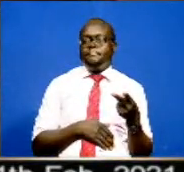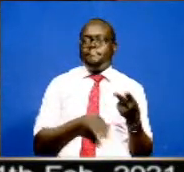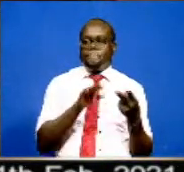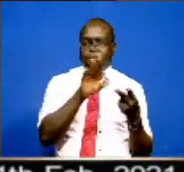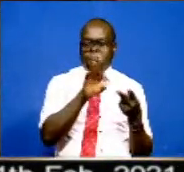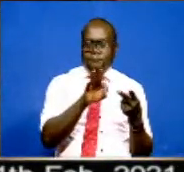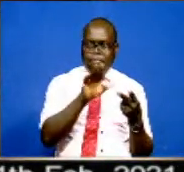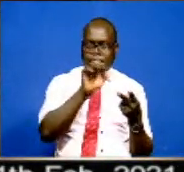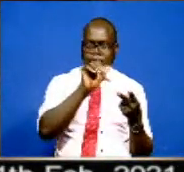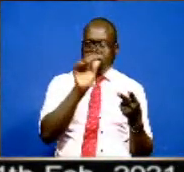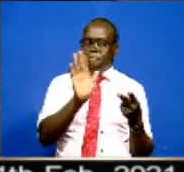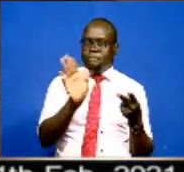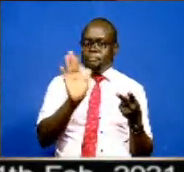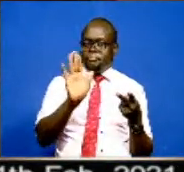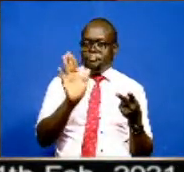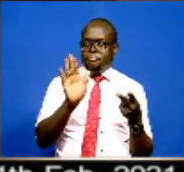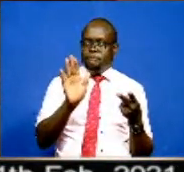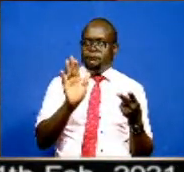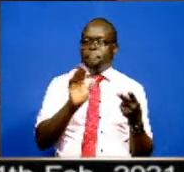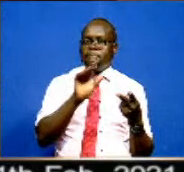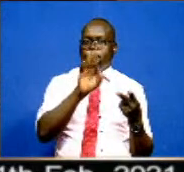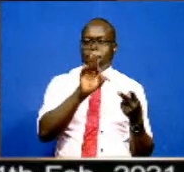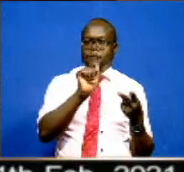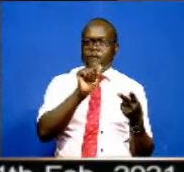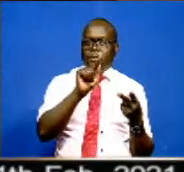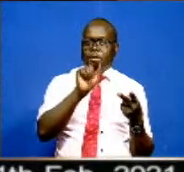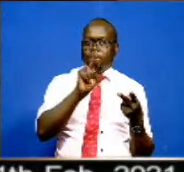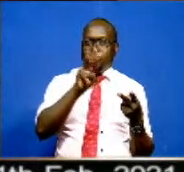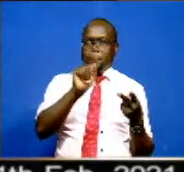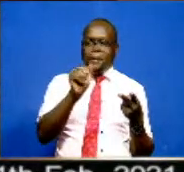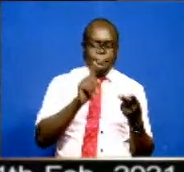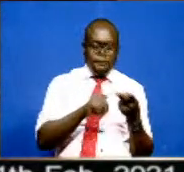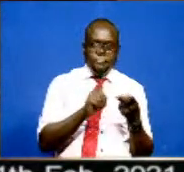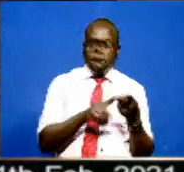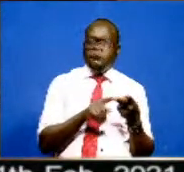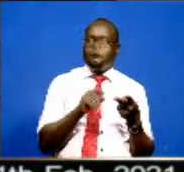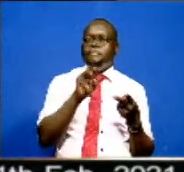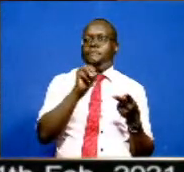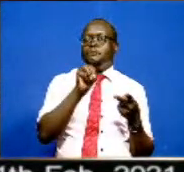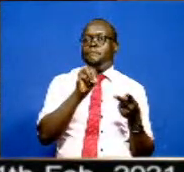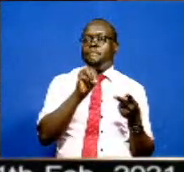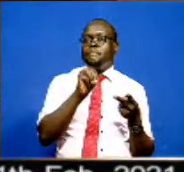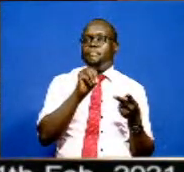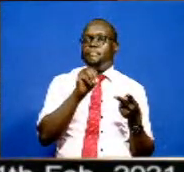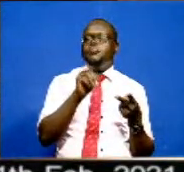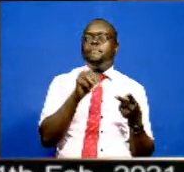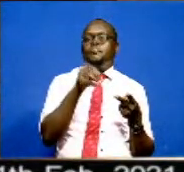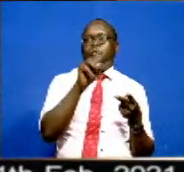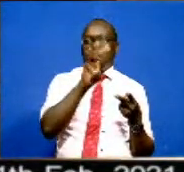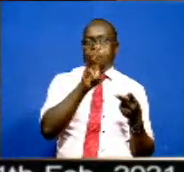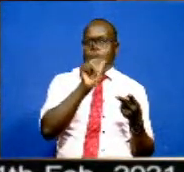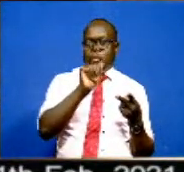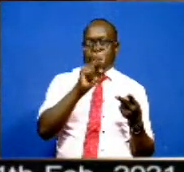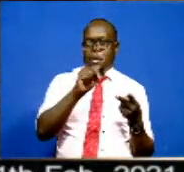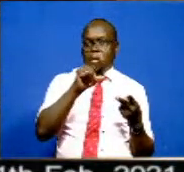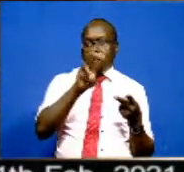Fatuma. No, Fatuma has been there. Malimo has not been there. Emmanuel Luangu has not been